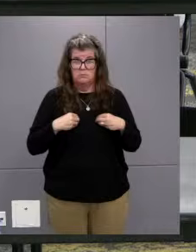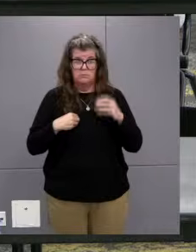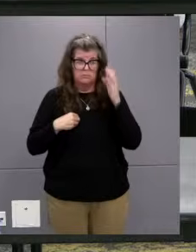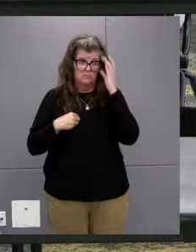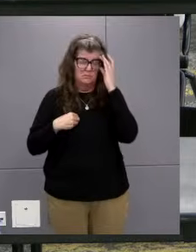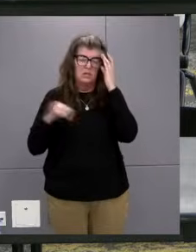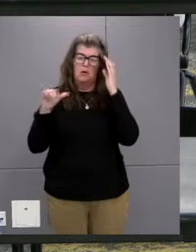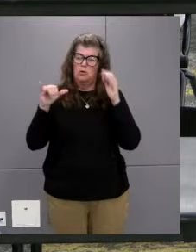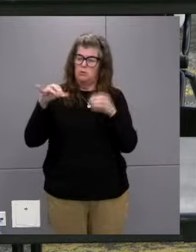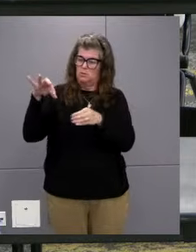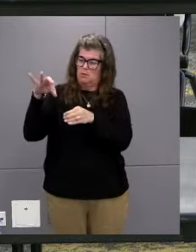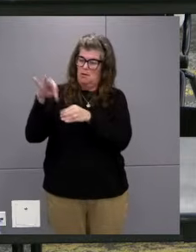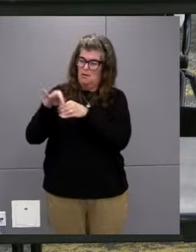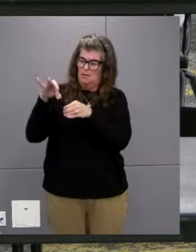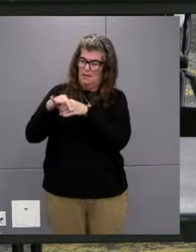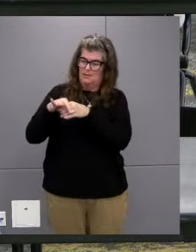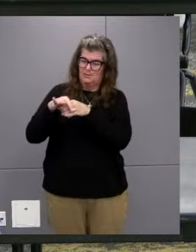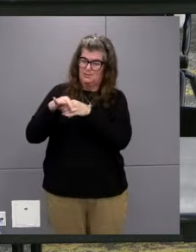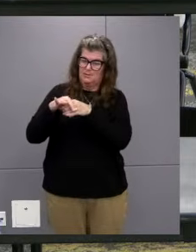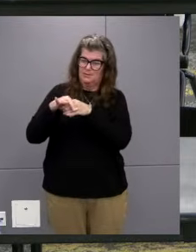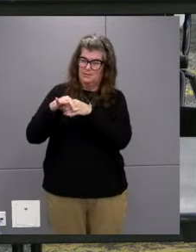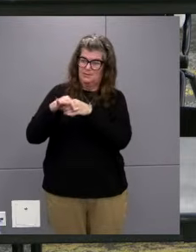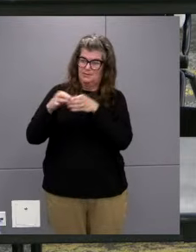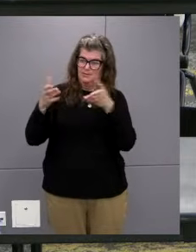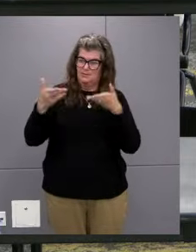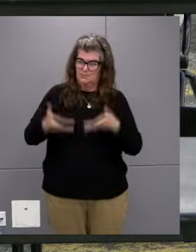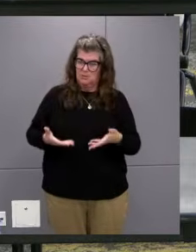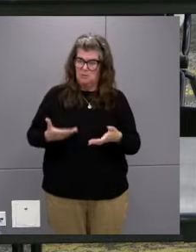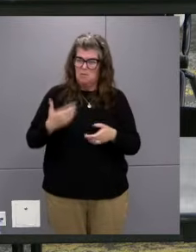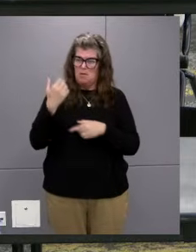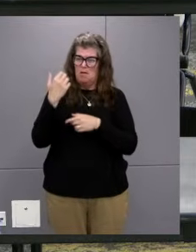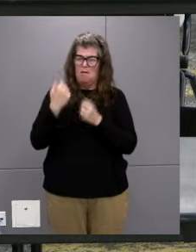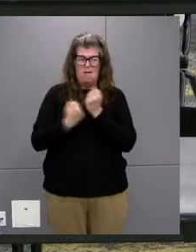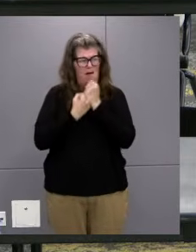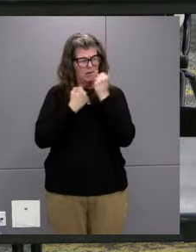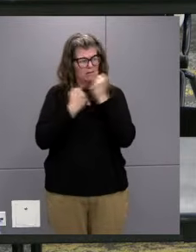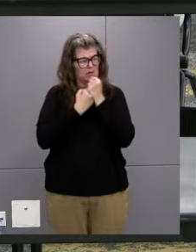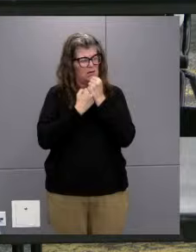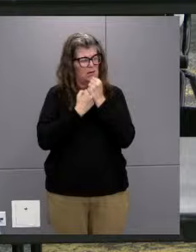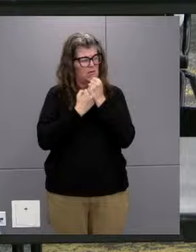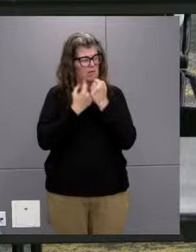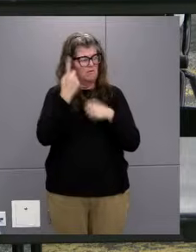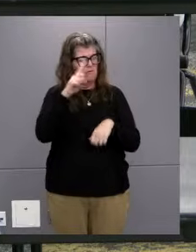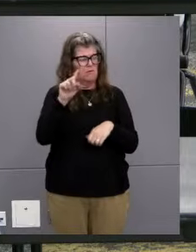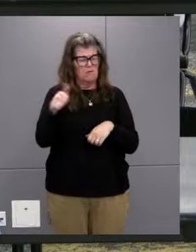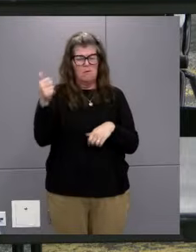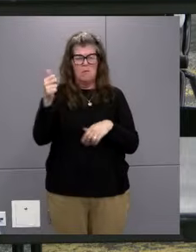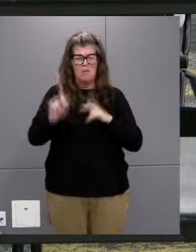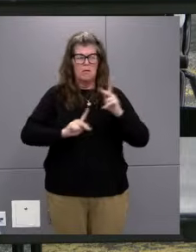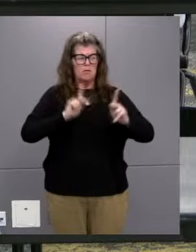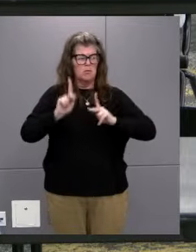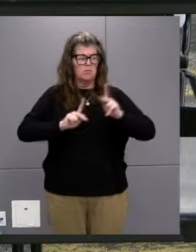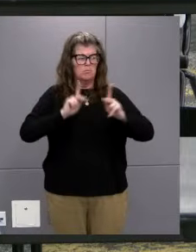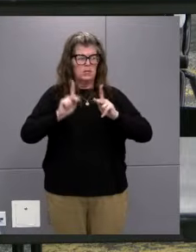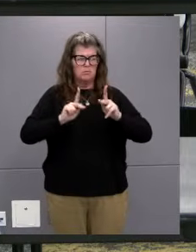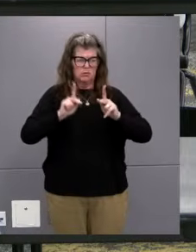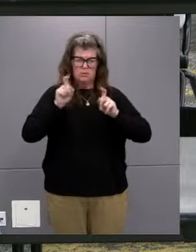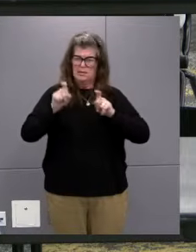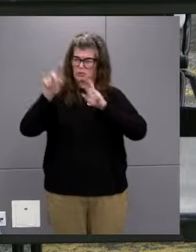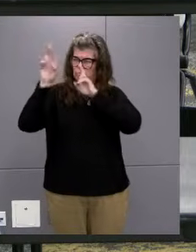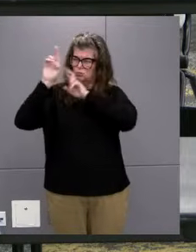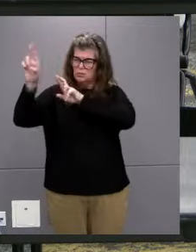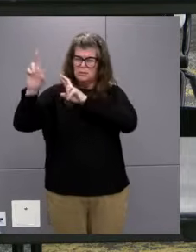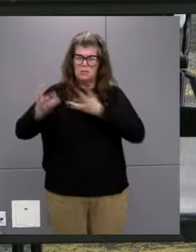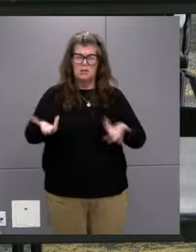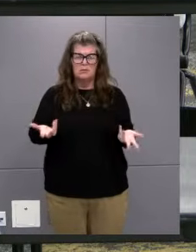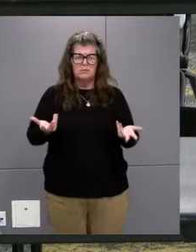elected officials, we also advocate and we stand up for others where we say people need to be respected.